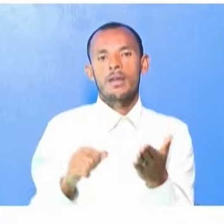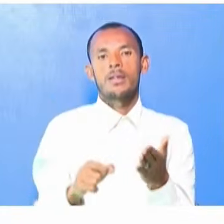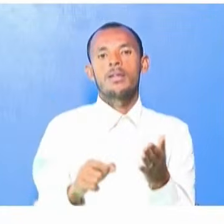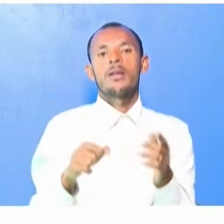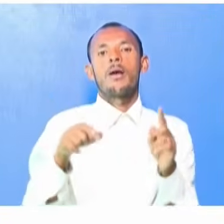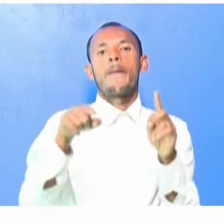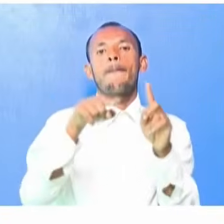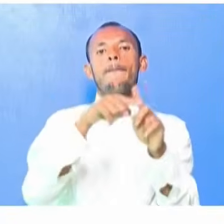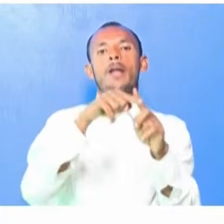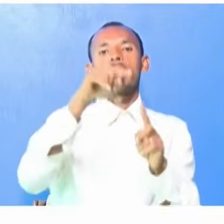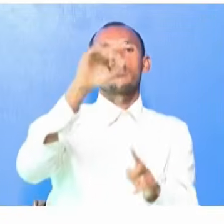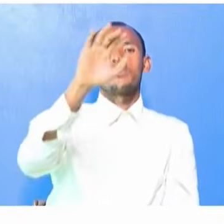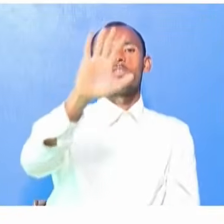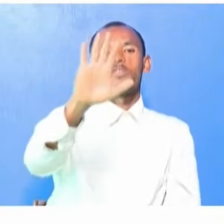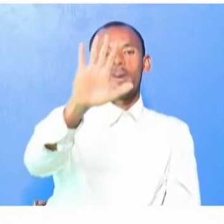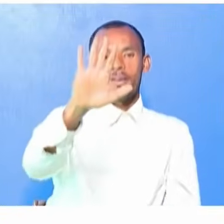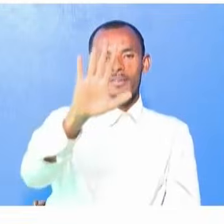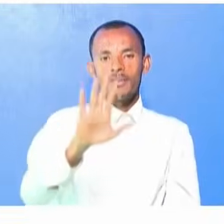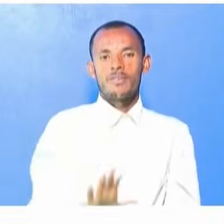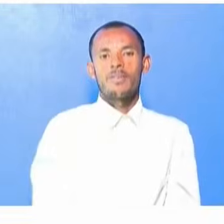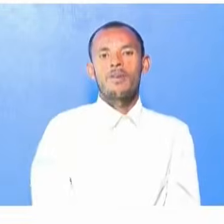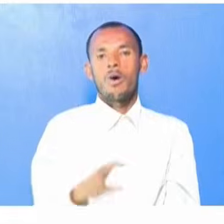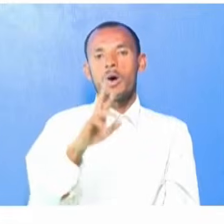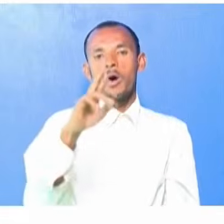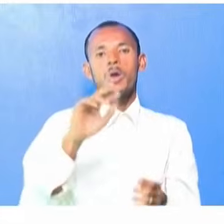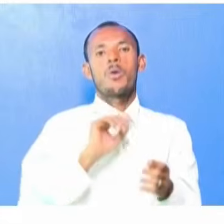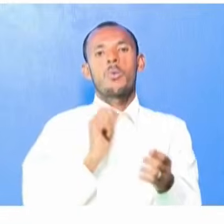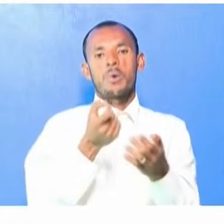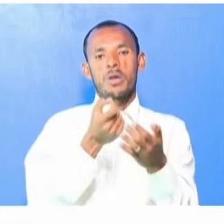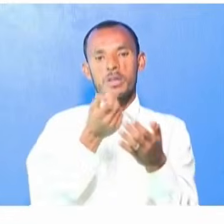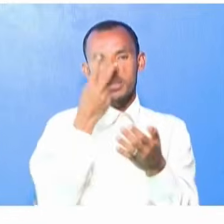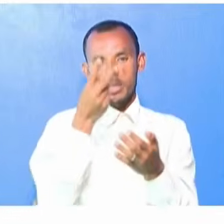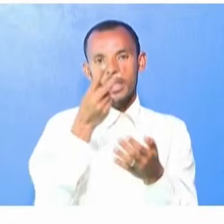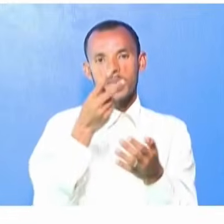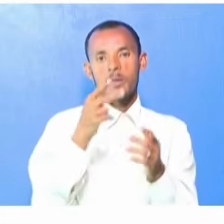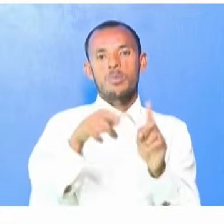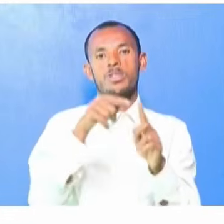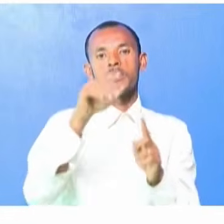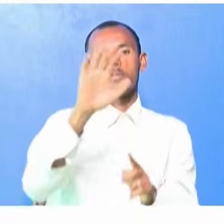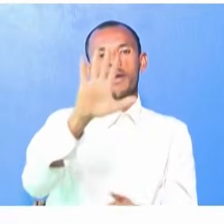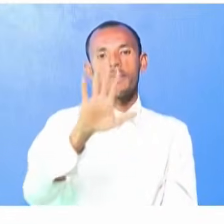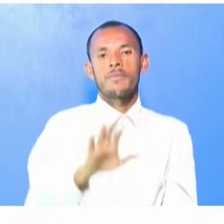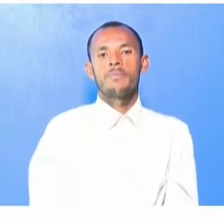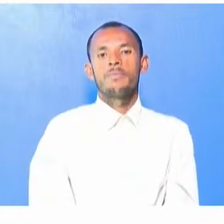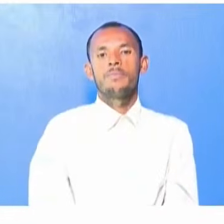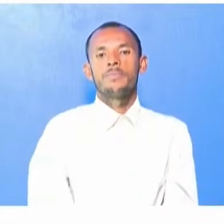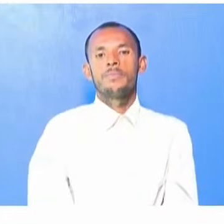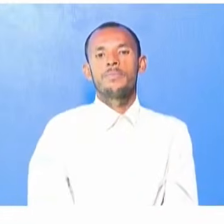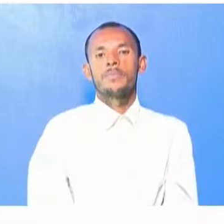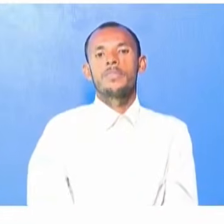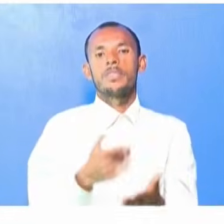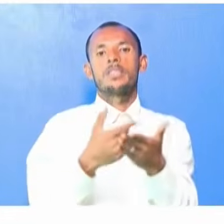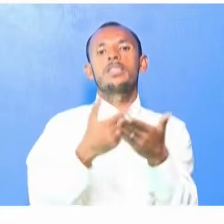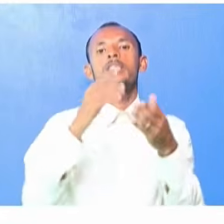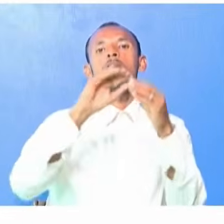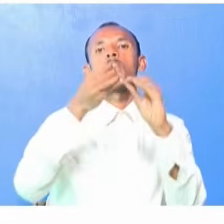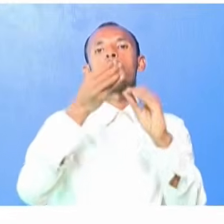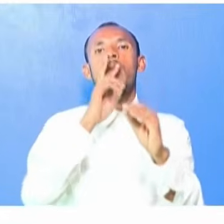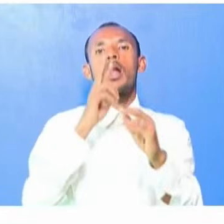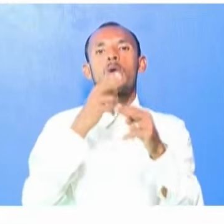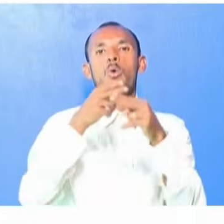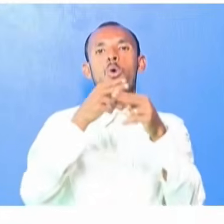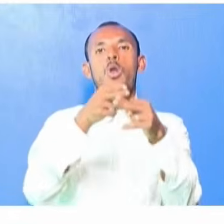plus 5, or we can read it as positive 5. So, such numbers are